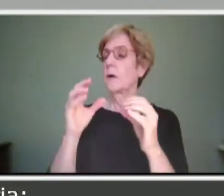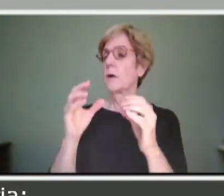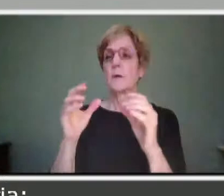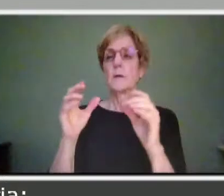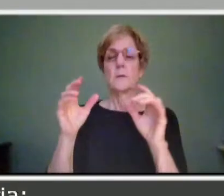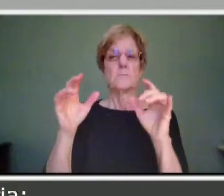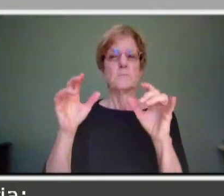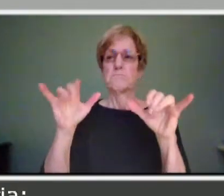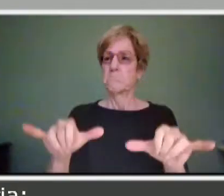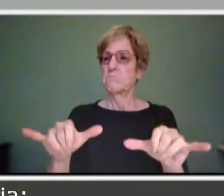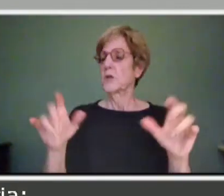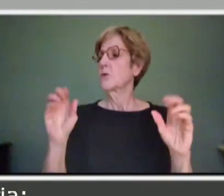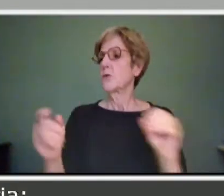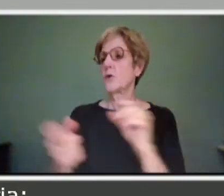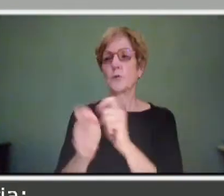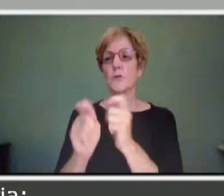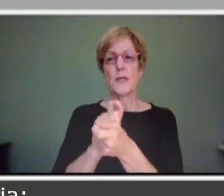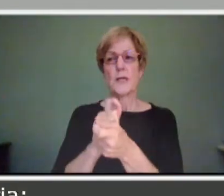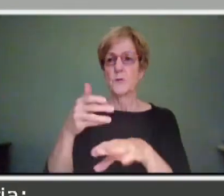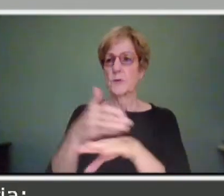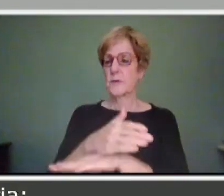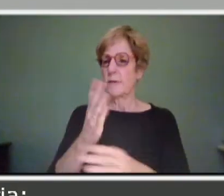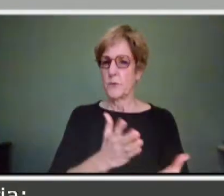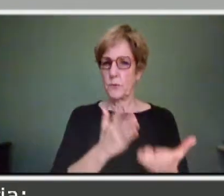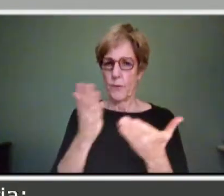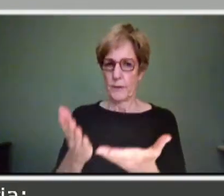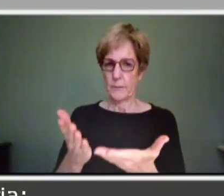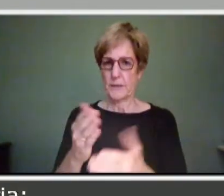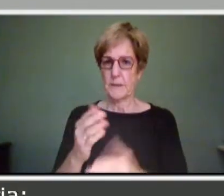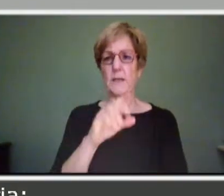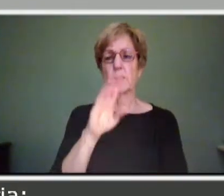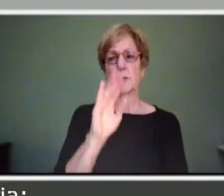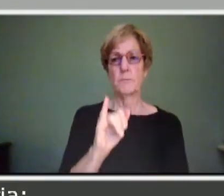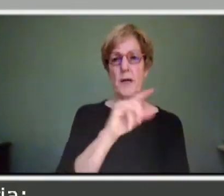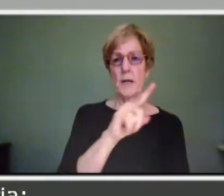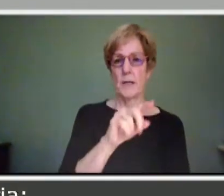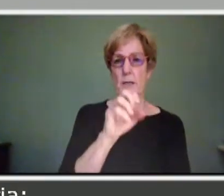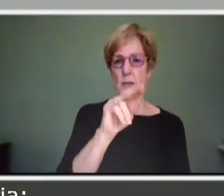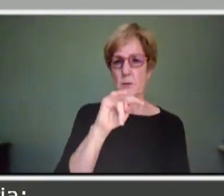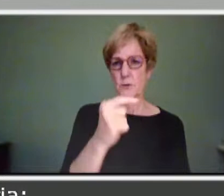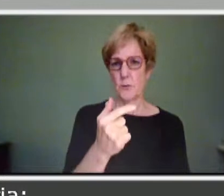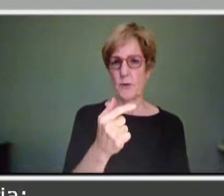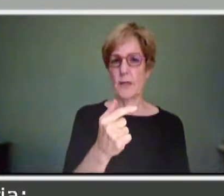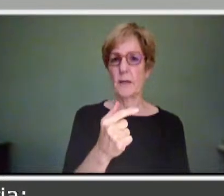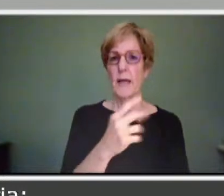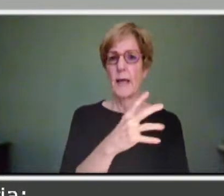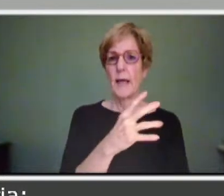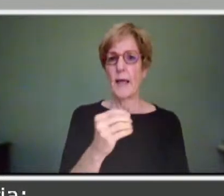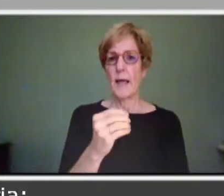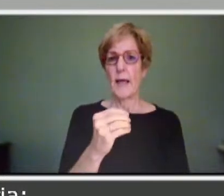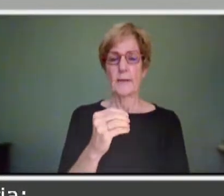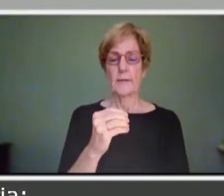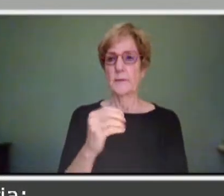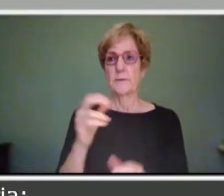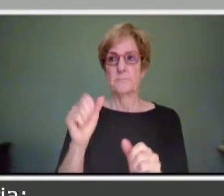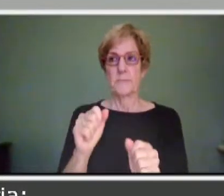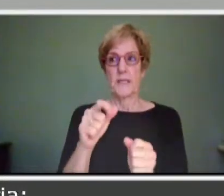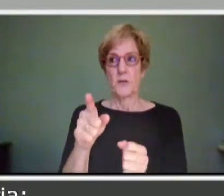zoning committee's recommendation. And also that staff recommends approval of these